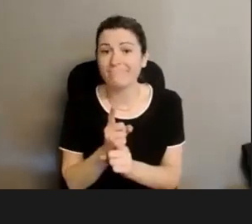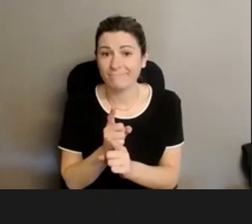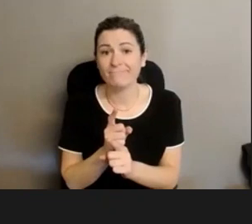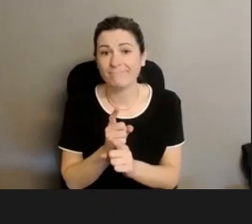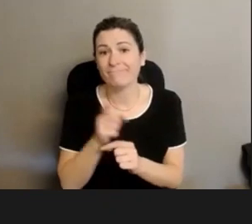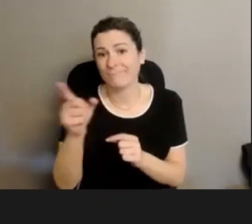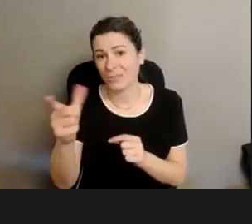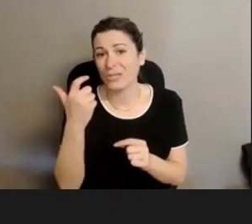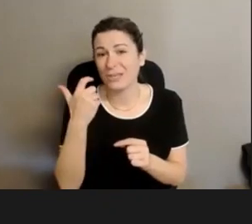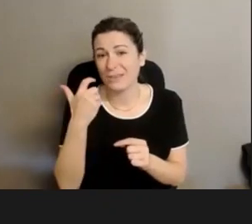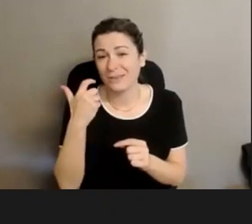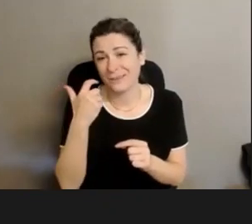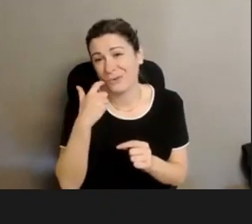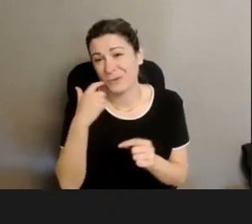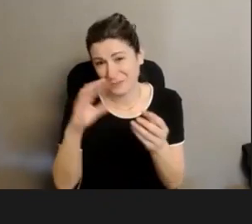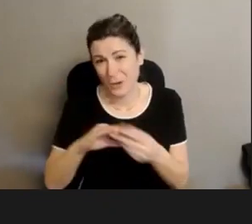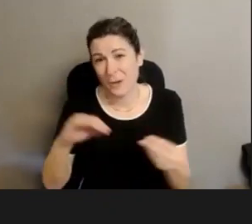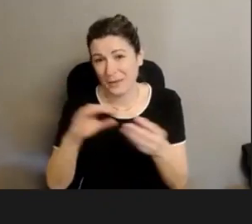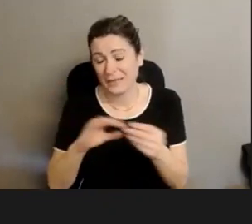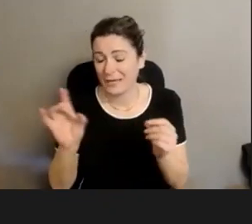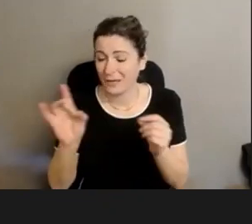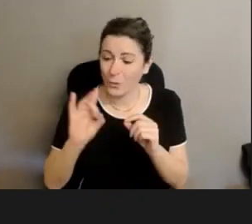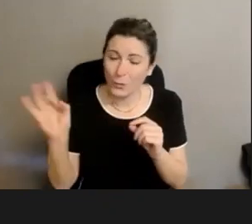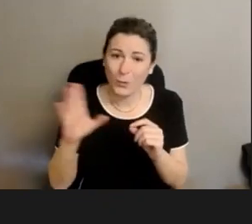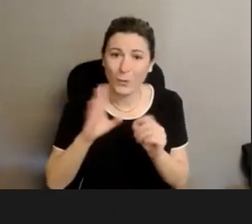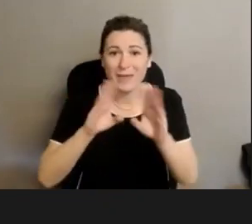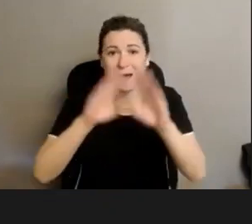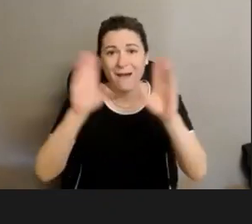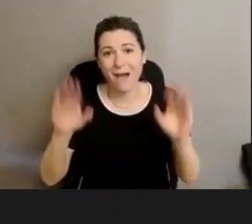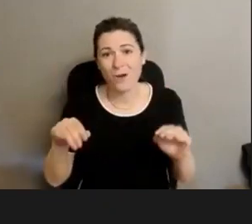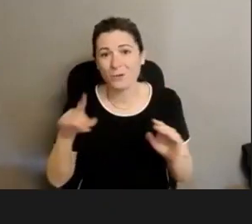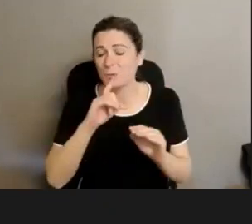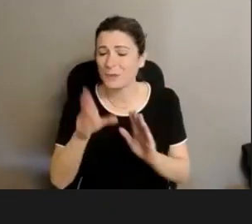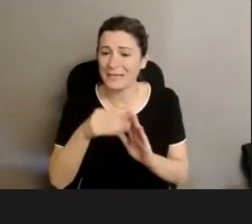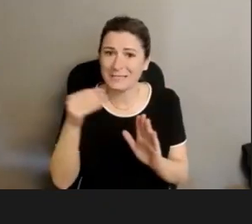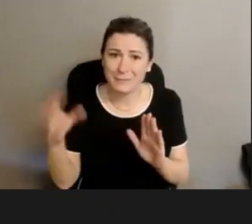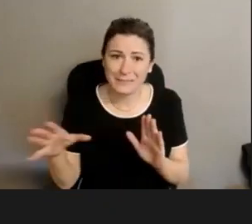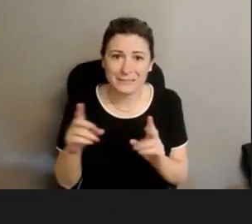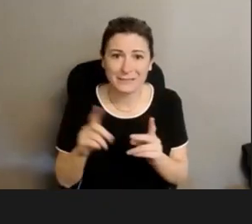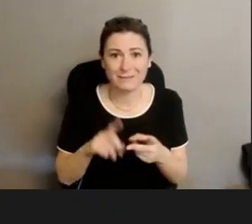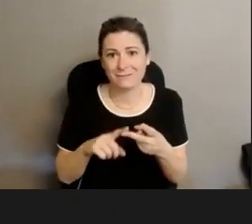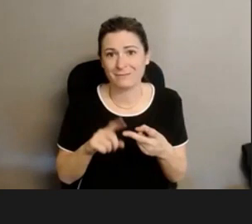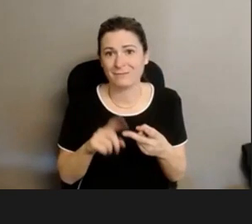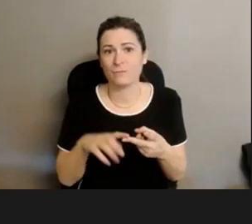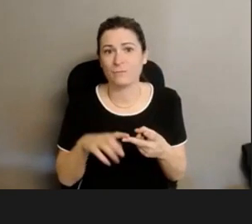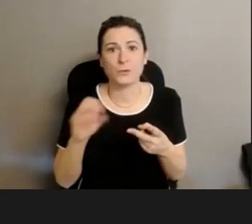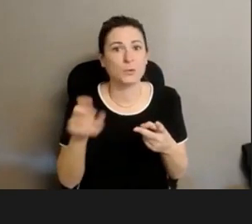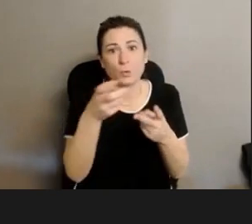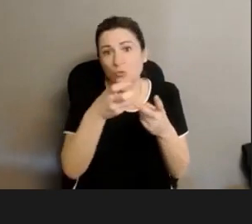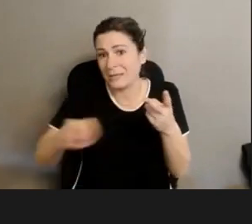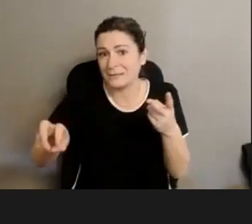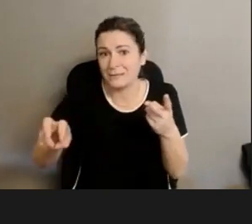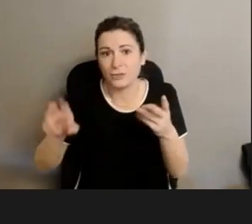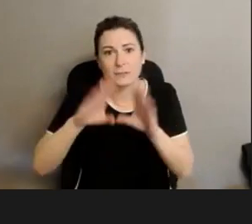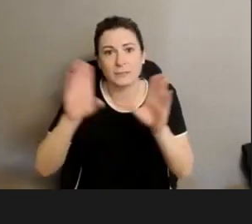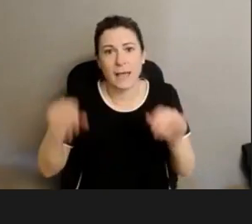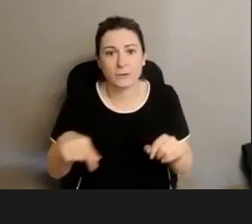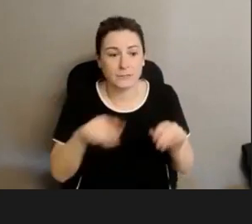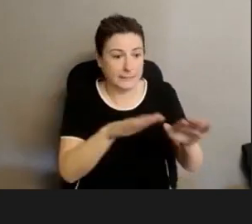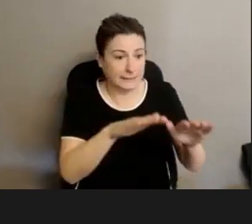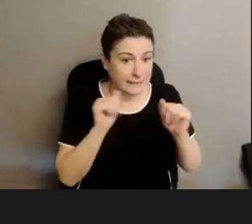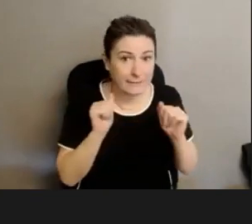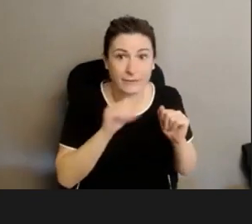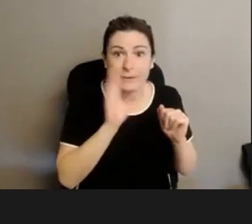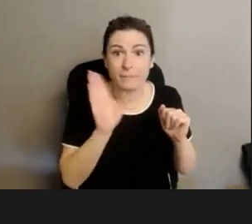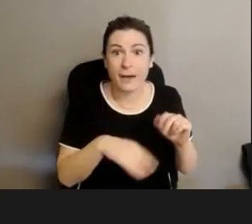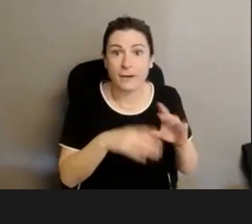expensive housing is, or like the lack of insufficient transition housing for women or other people marginalized because of their